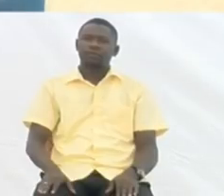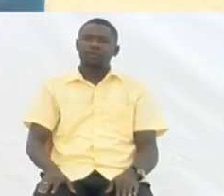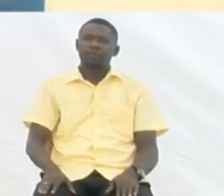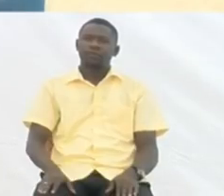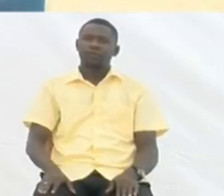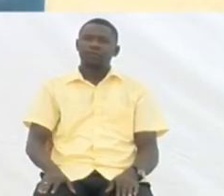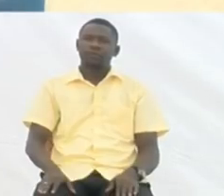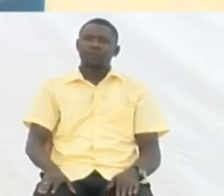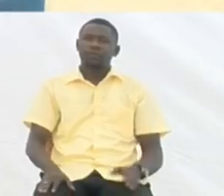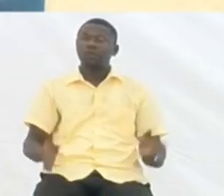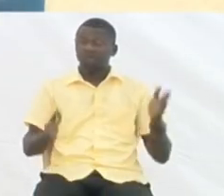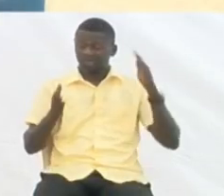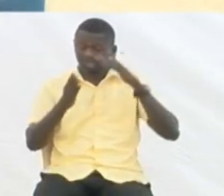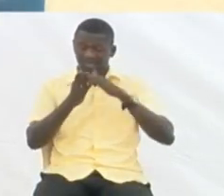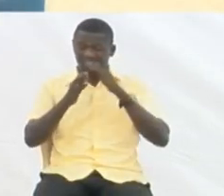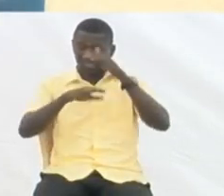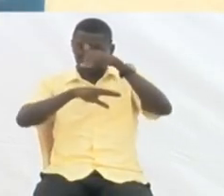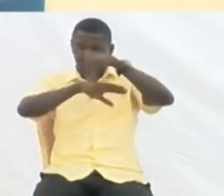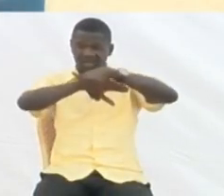Until